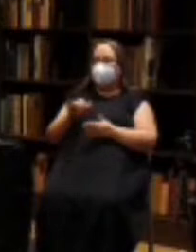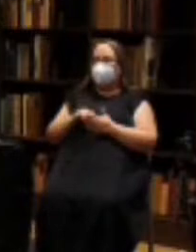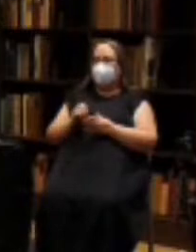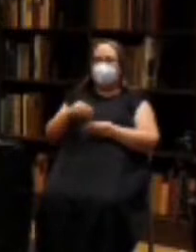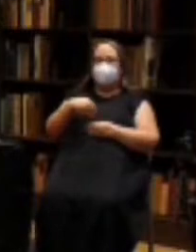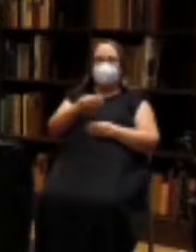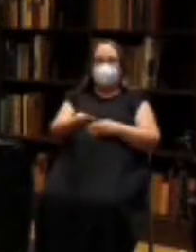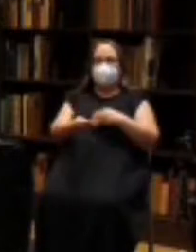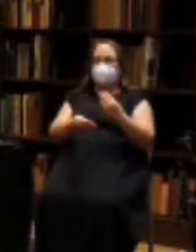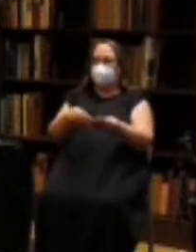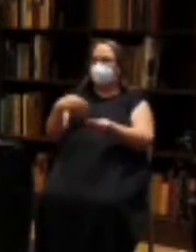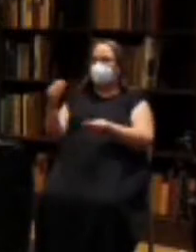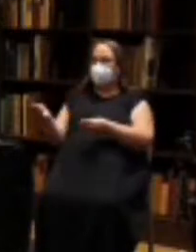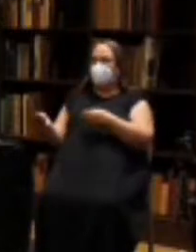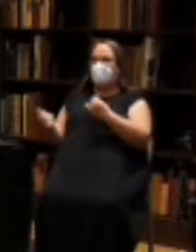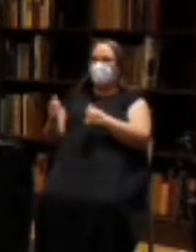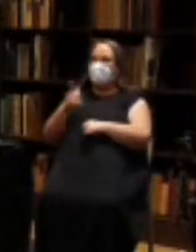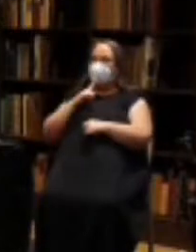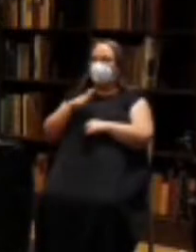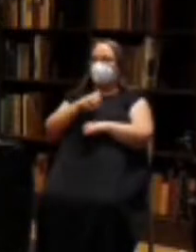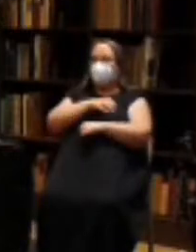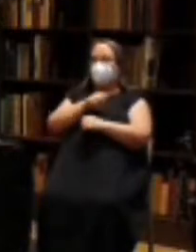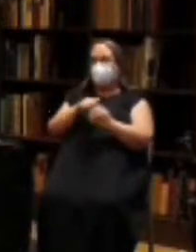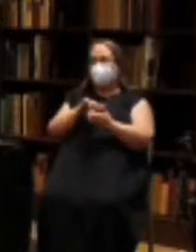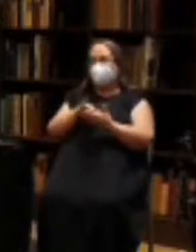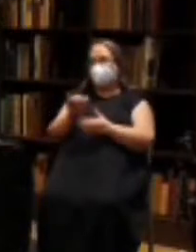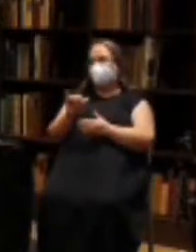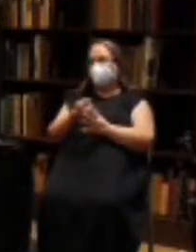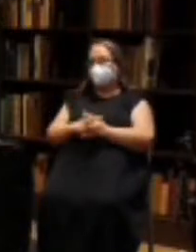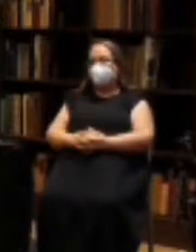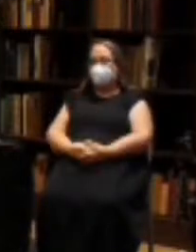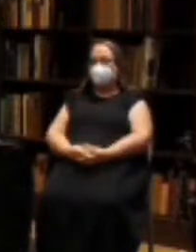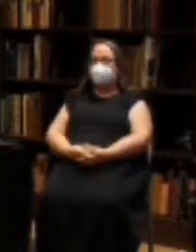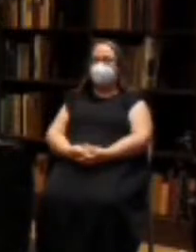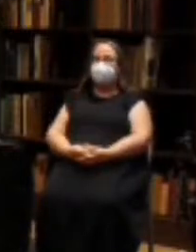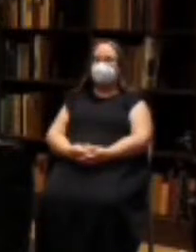hand to someone else, that there's a real power in that as well.